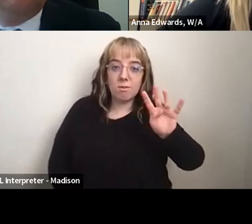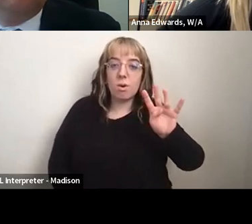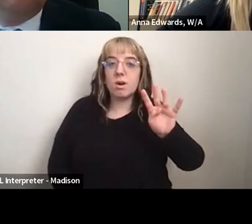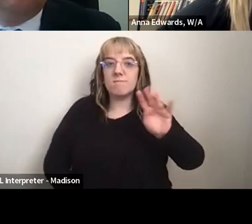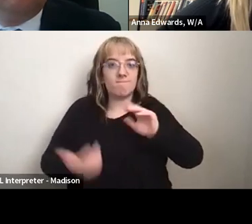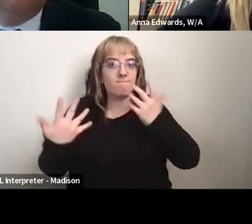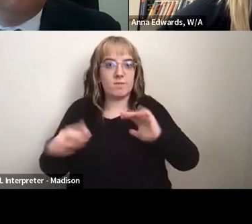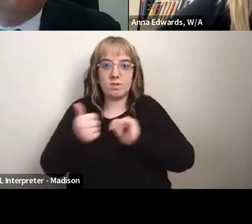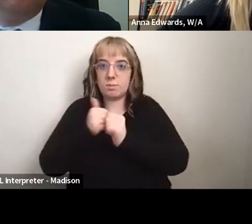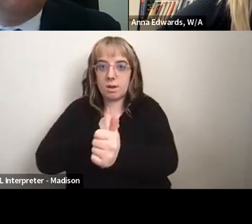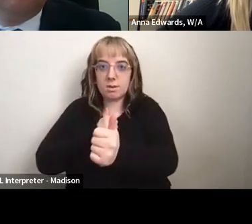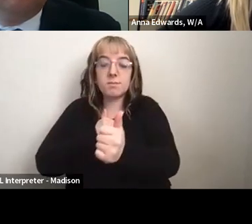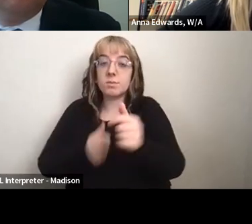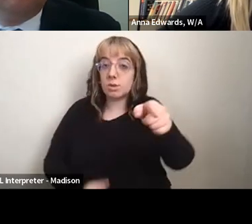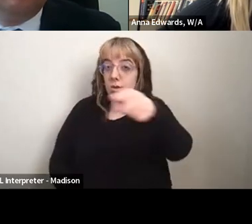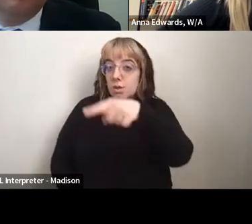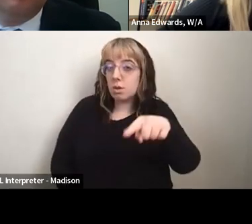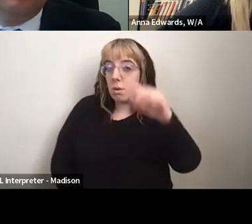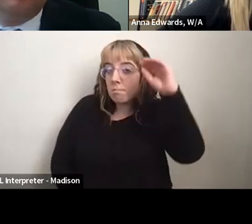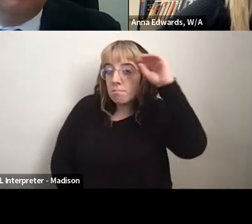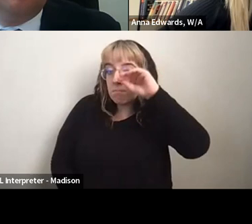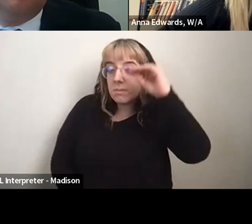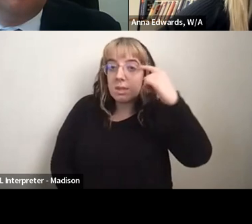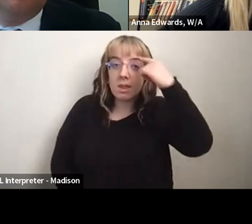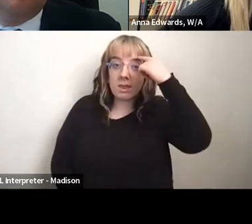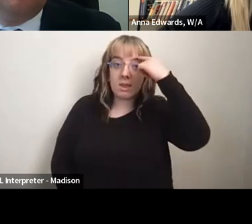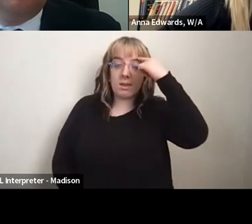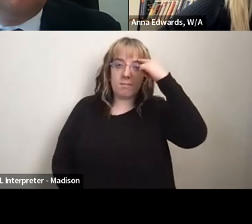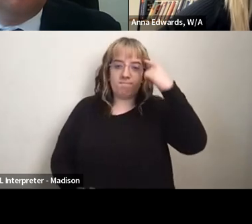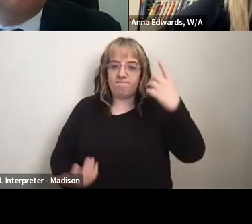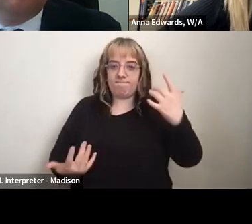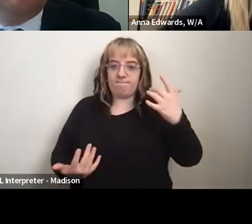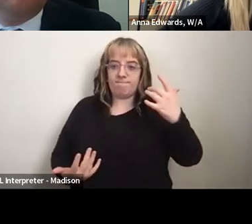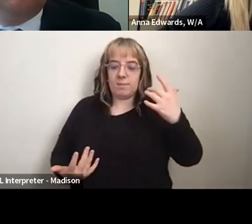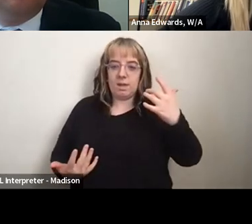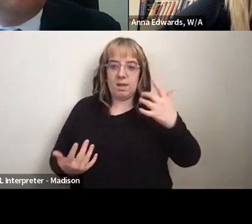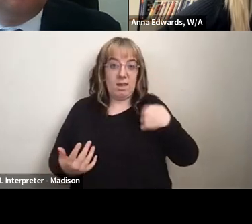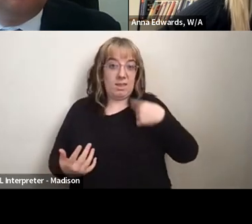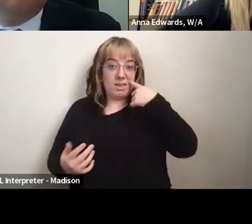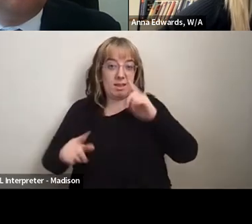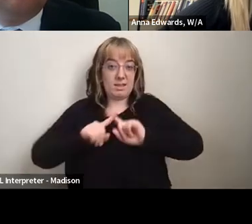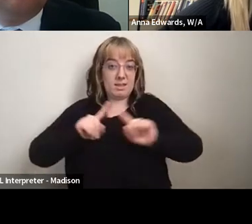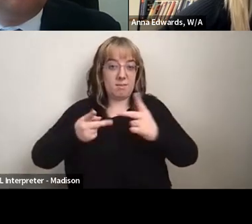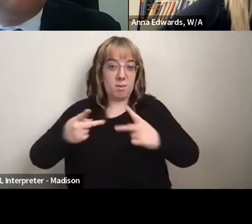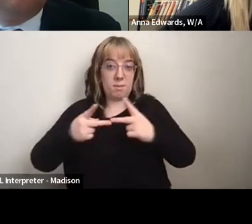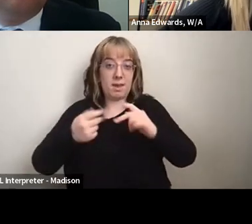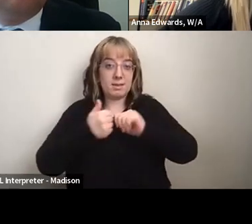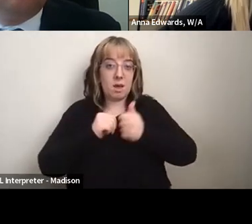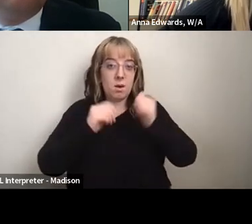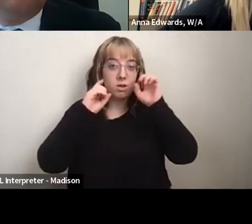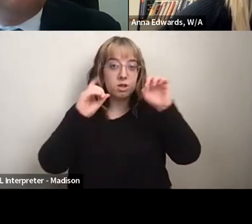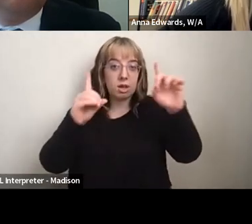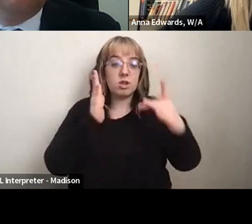think that we will fundamentally be in a different place in terms of how EdTech is used to